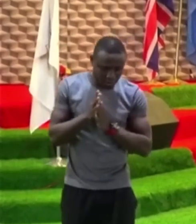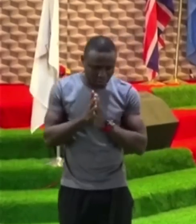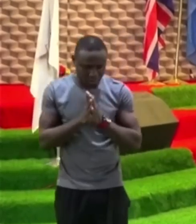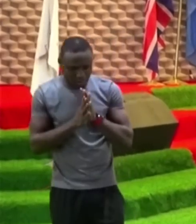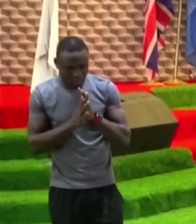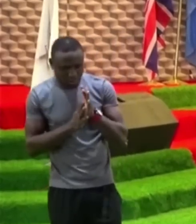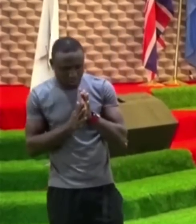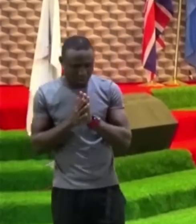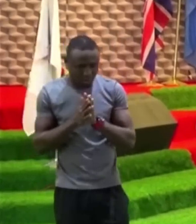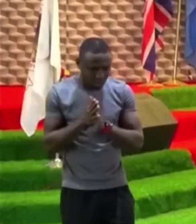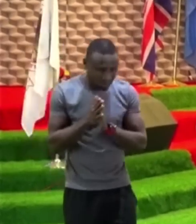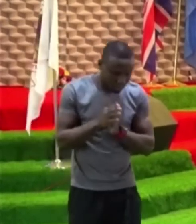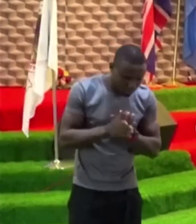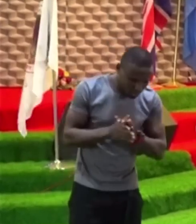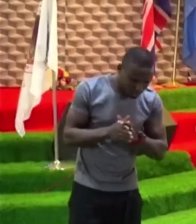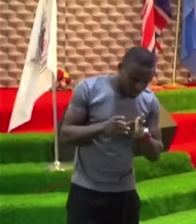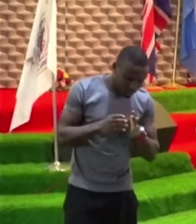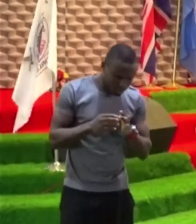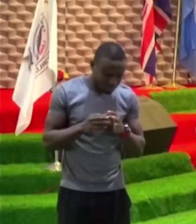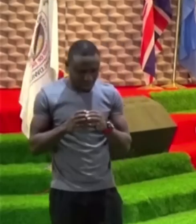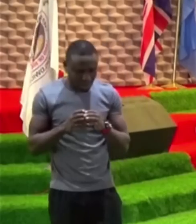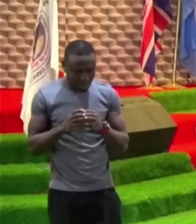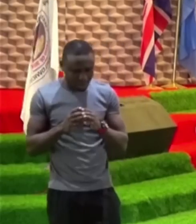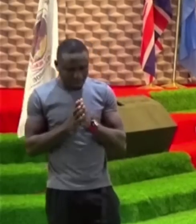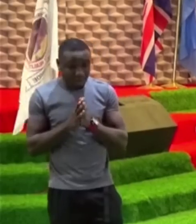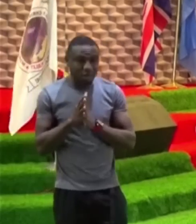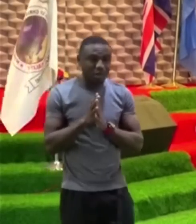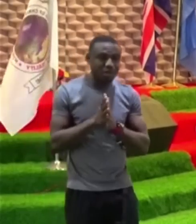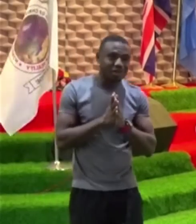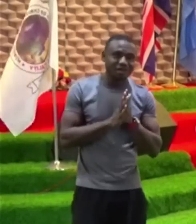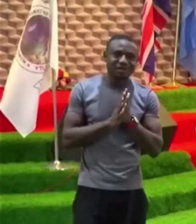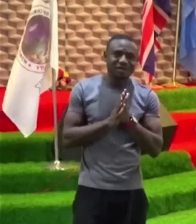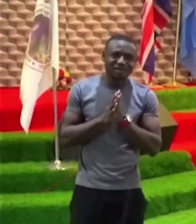Si Ama. In the name of the Holy Spirit. Si Ama.